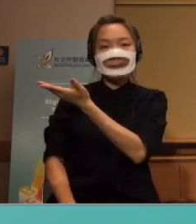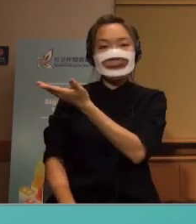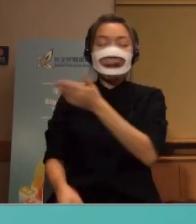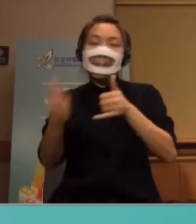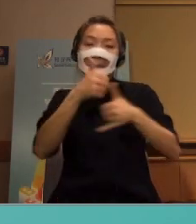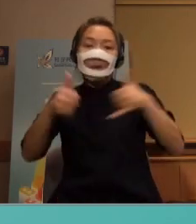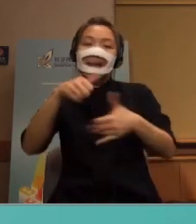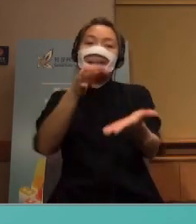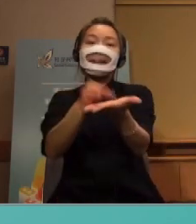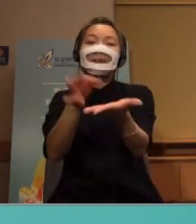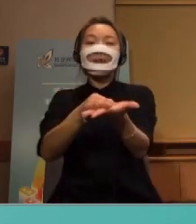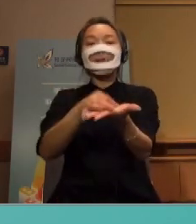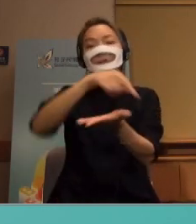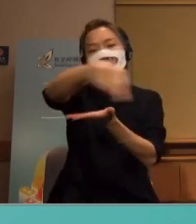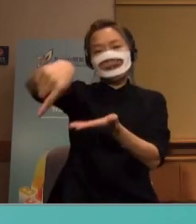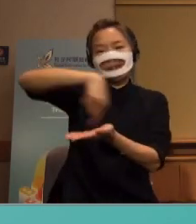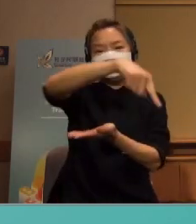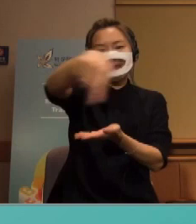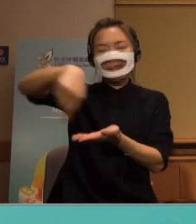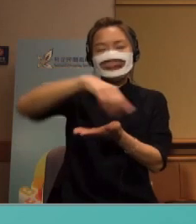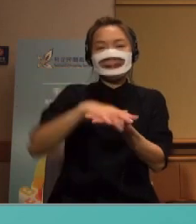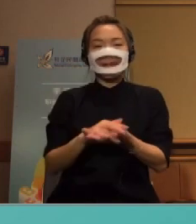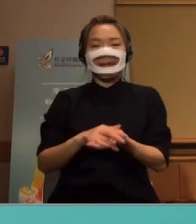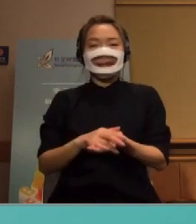And this is the Victoria Harbour.